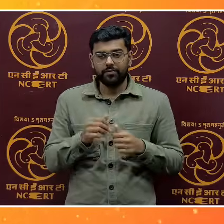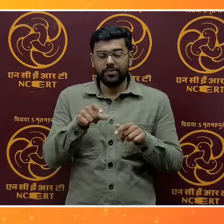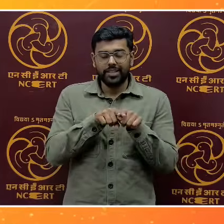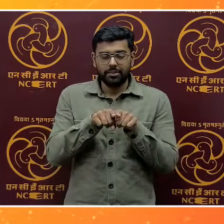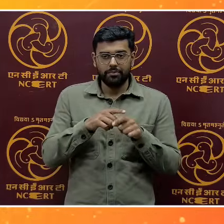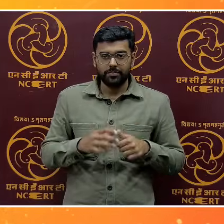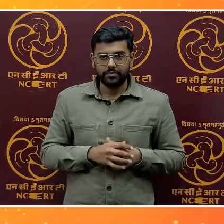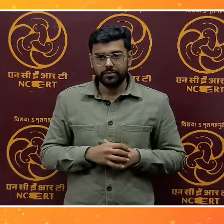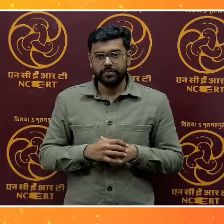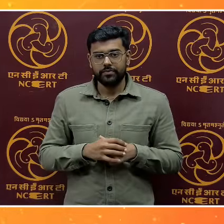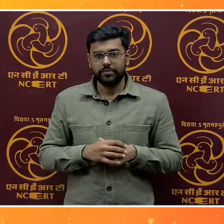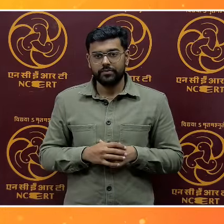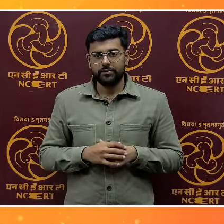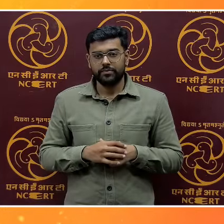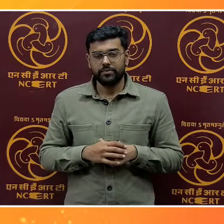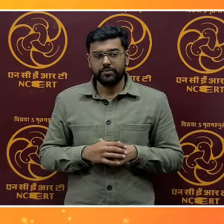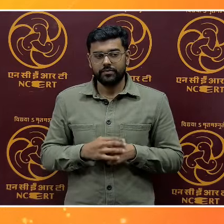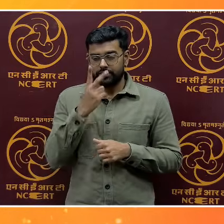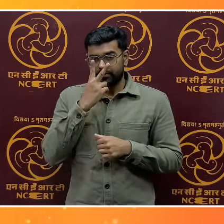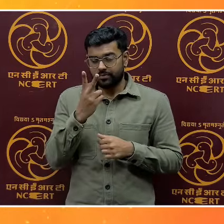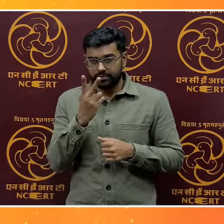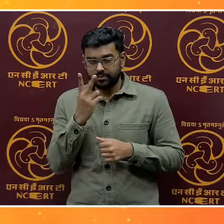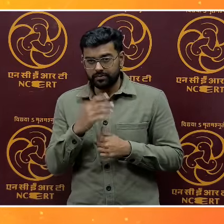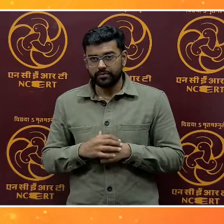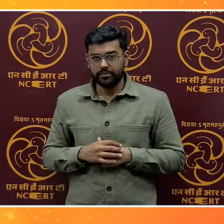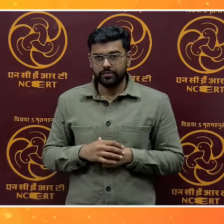take this sphere,